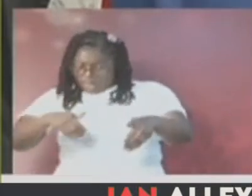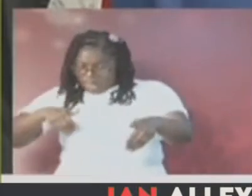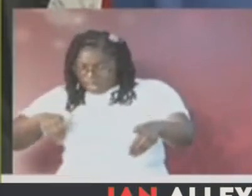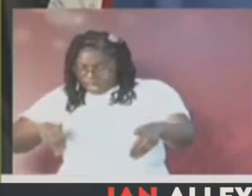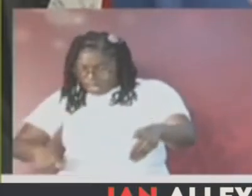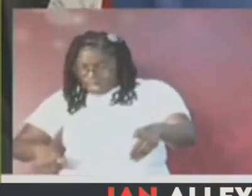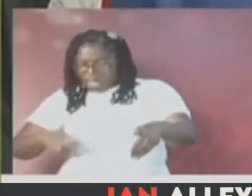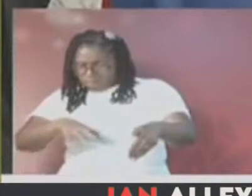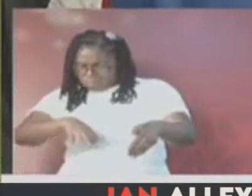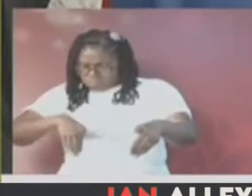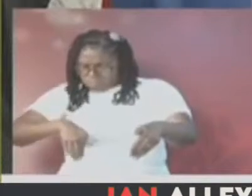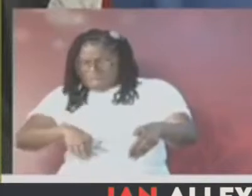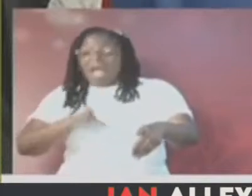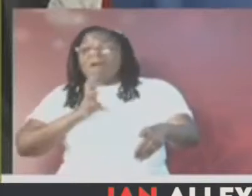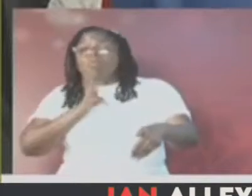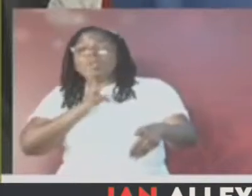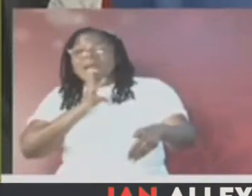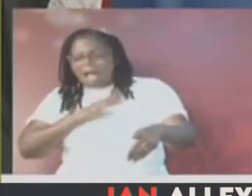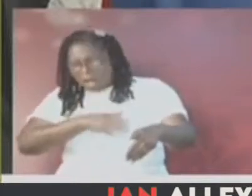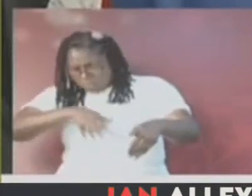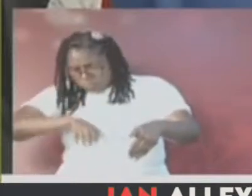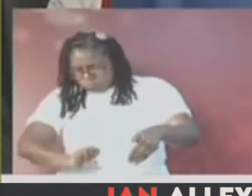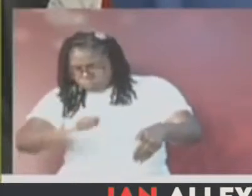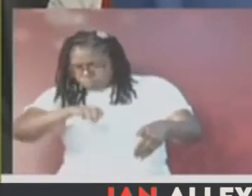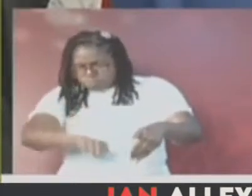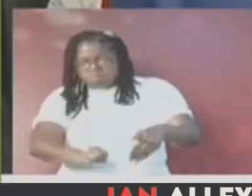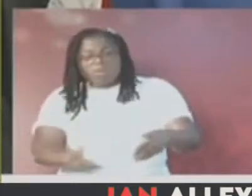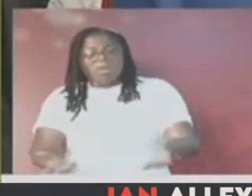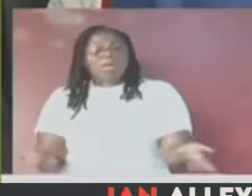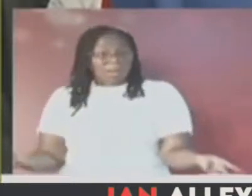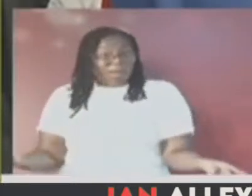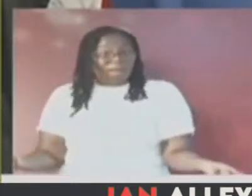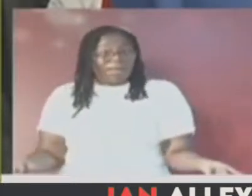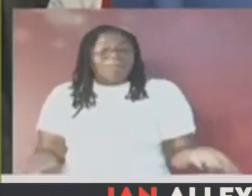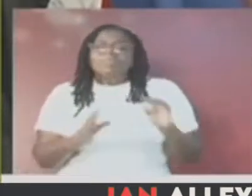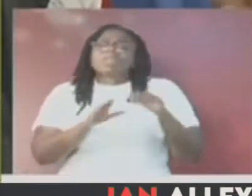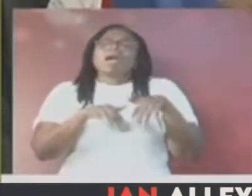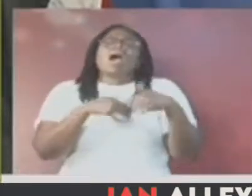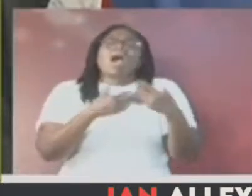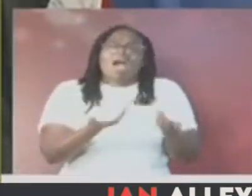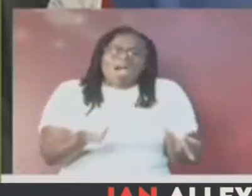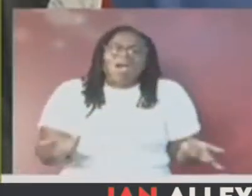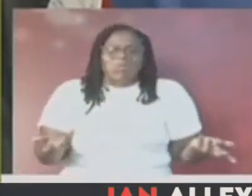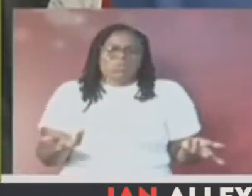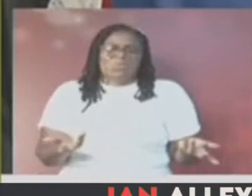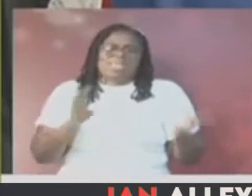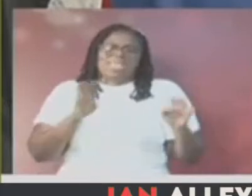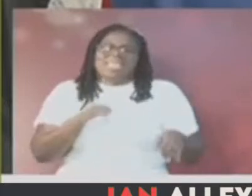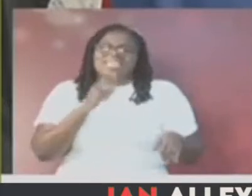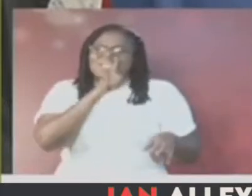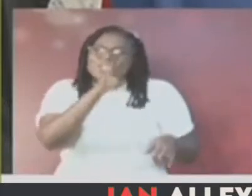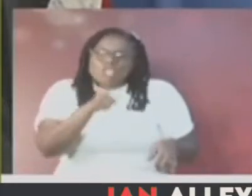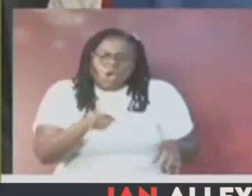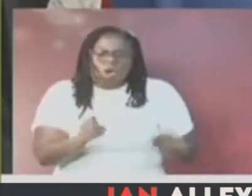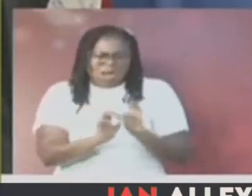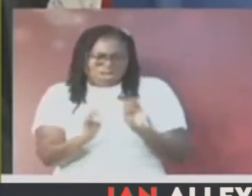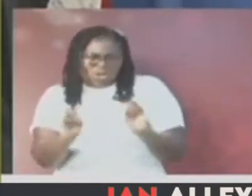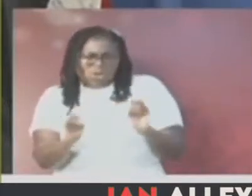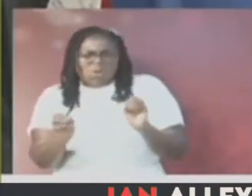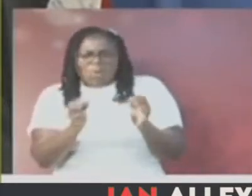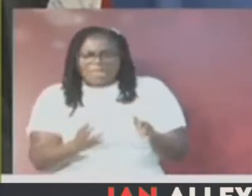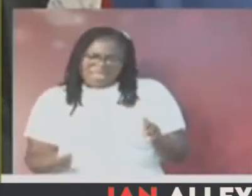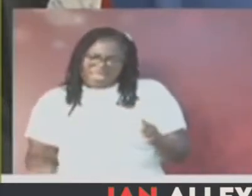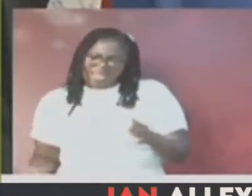a North Korean type of system in place to say that you will guarantee that nobody comes into this country from